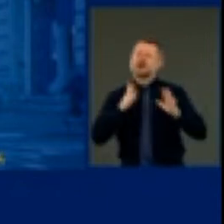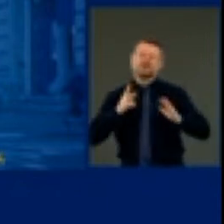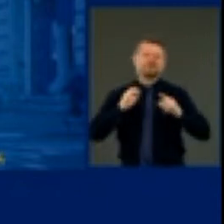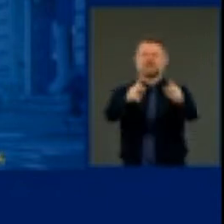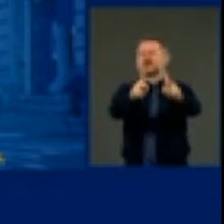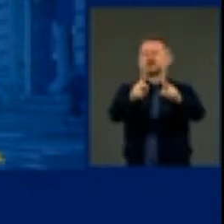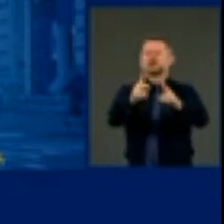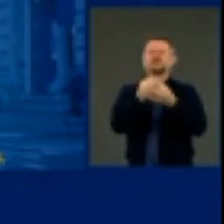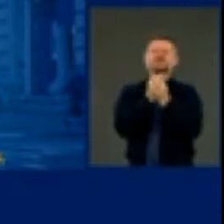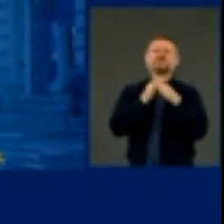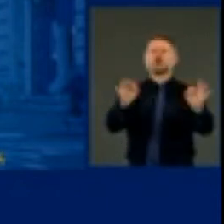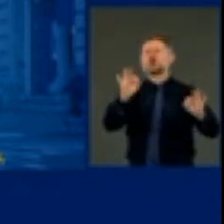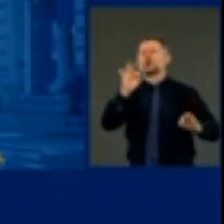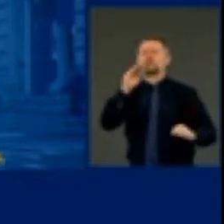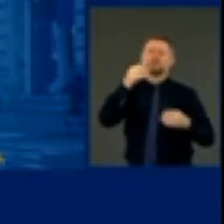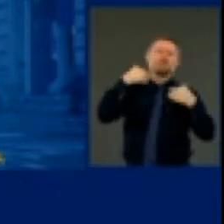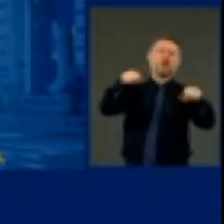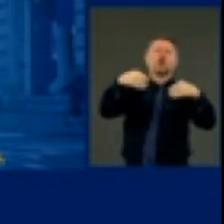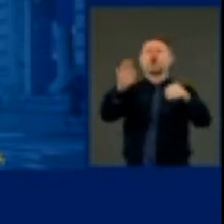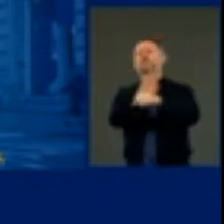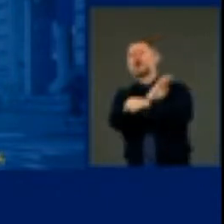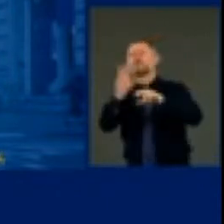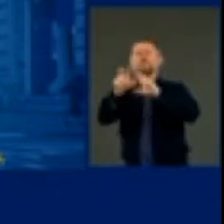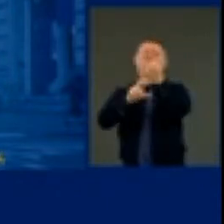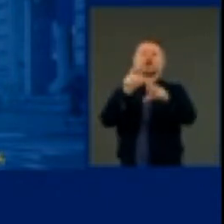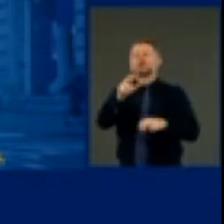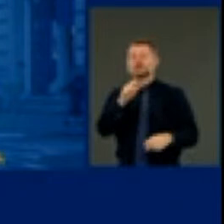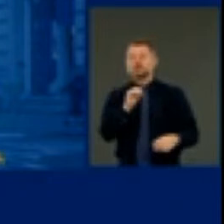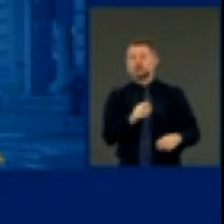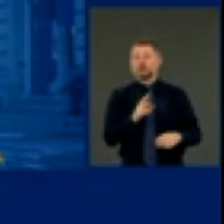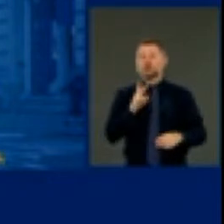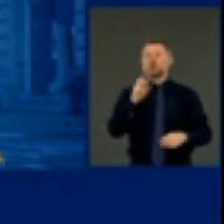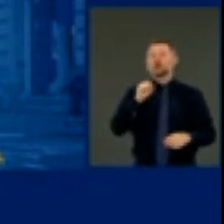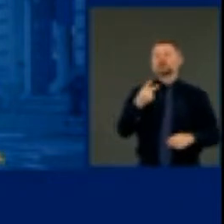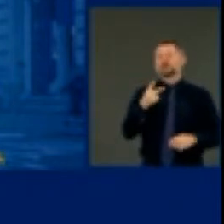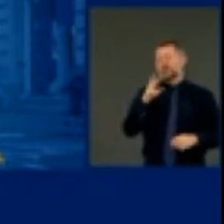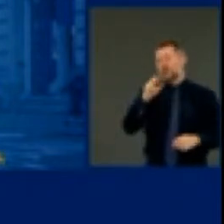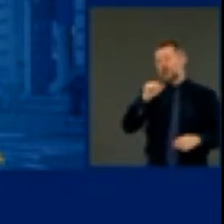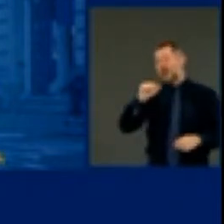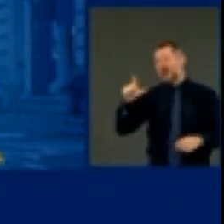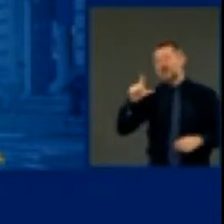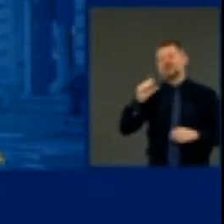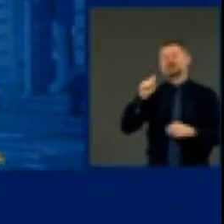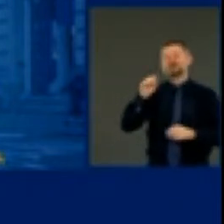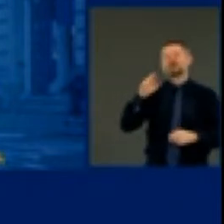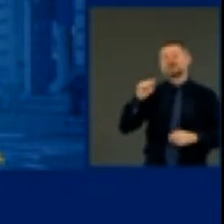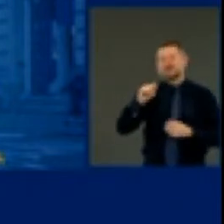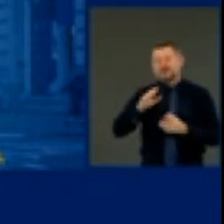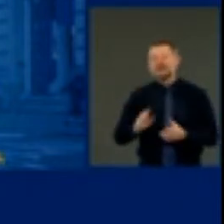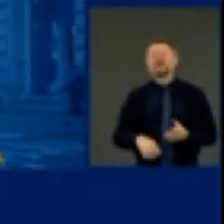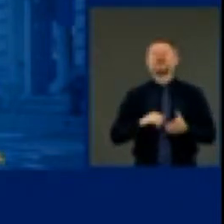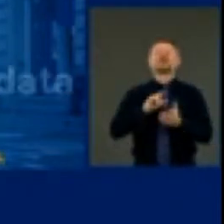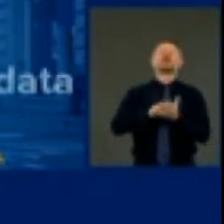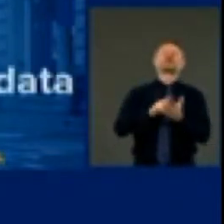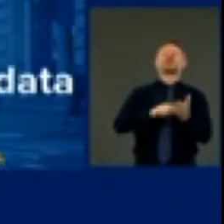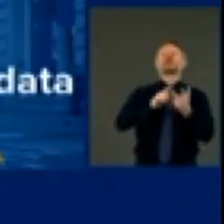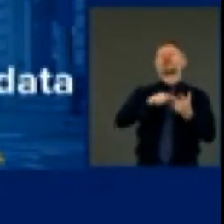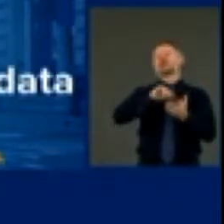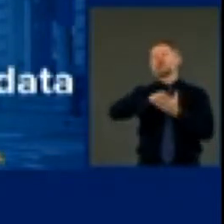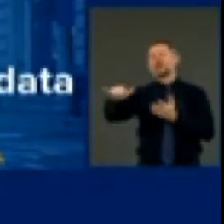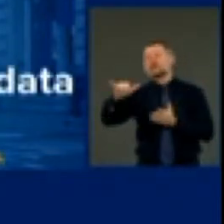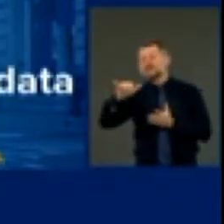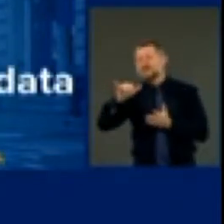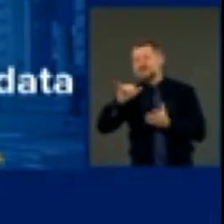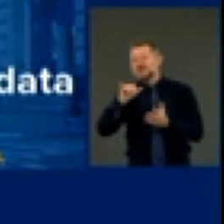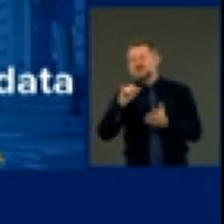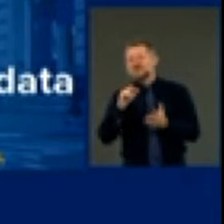was the Wall Street Journal, New York Post, conservative theory, just open the doors. And then there